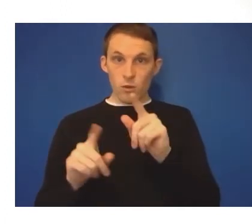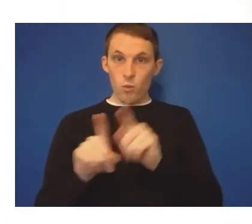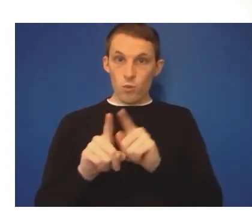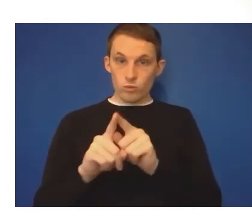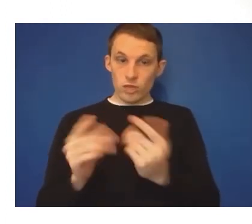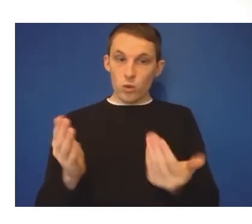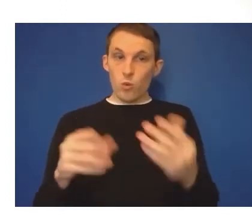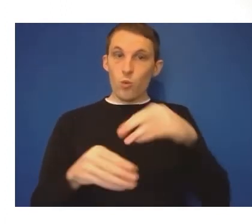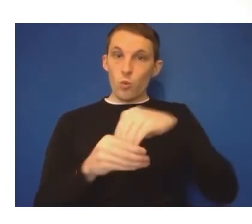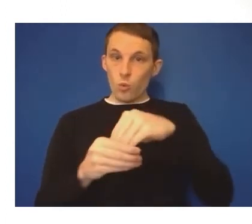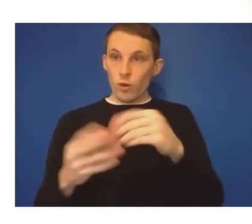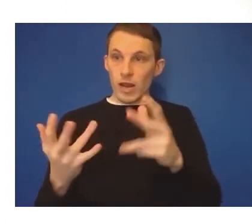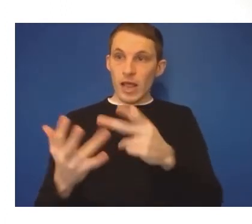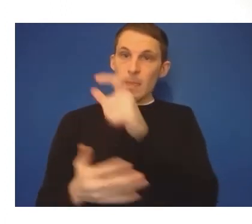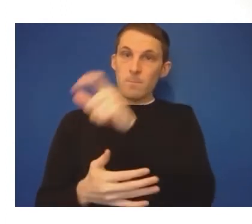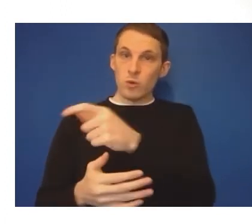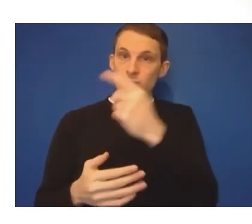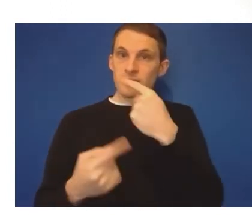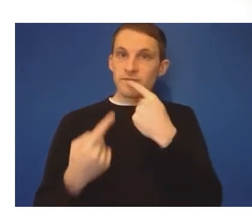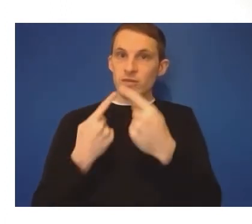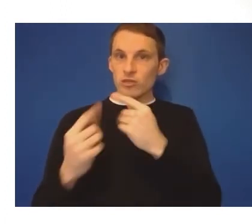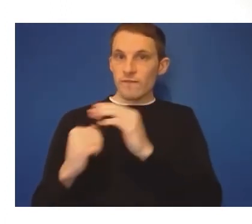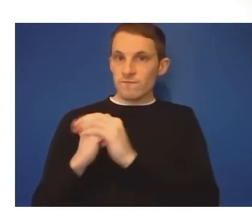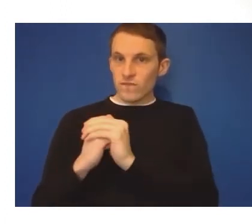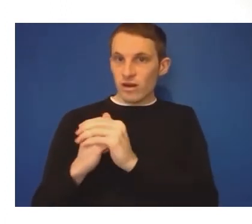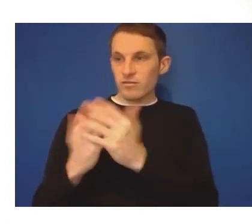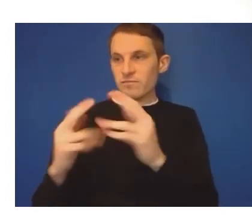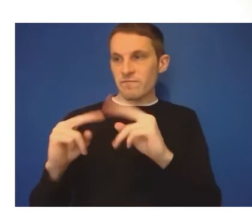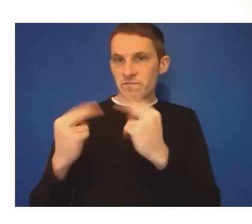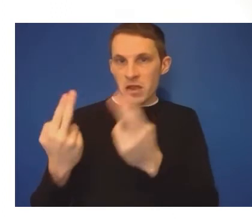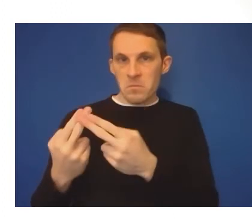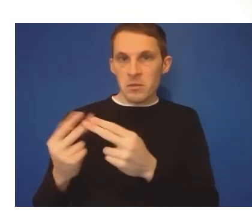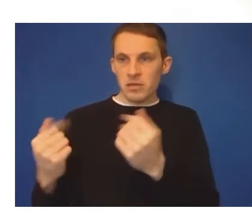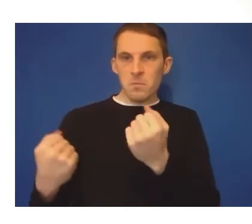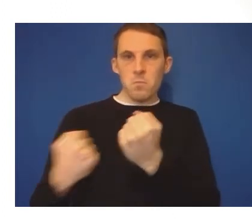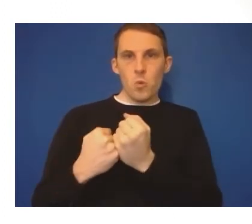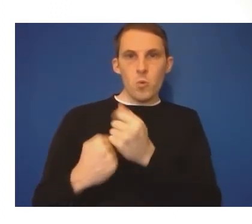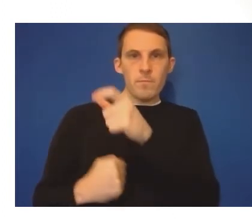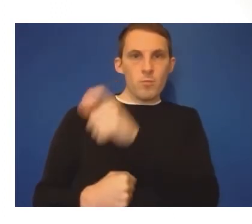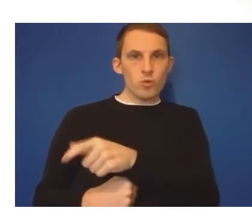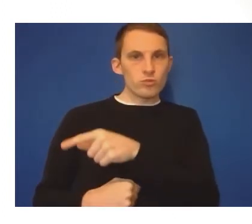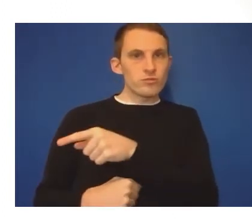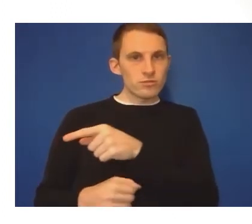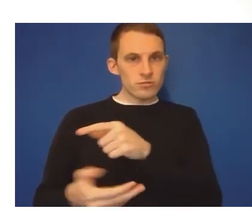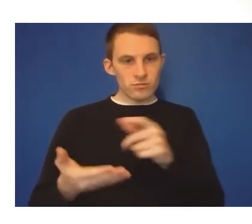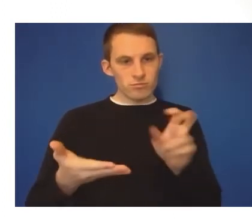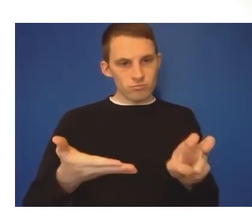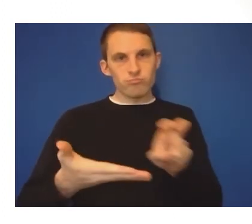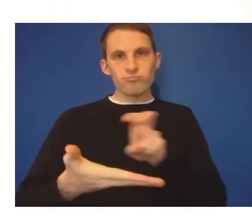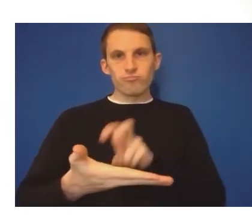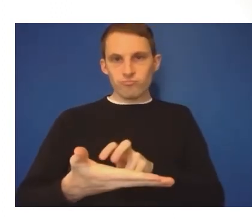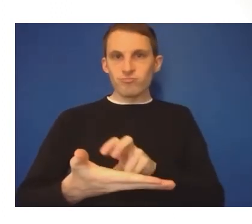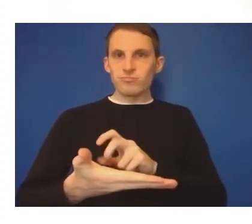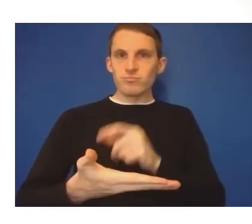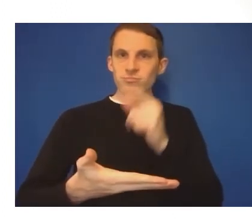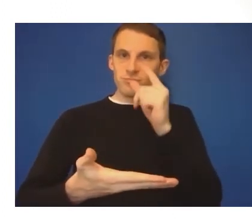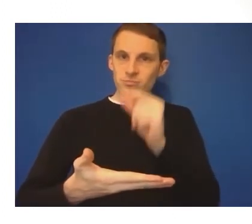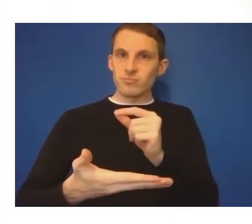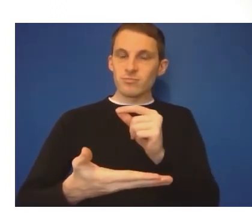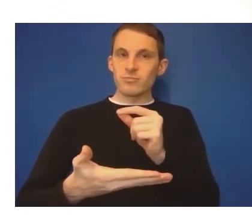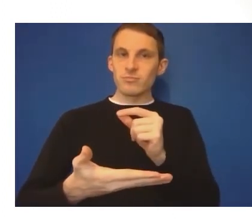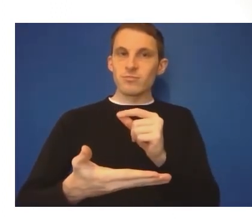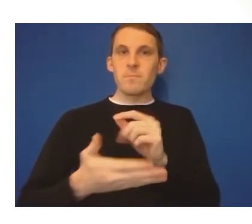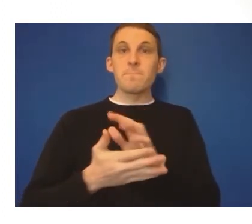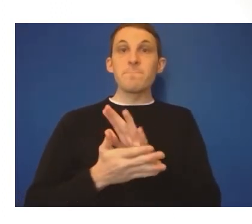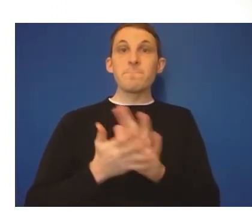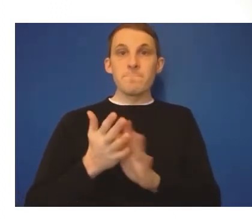to pick a friend, family member, or some other supporter to be listed on the account, and explaining that that should be